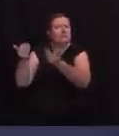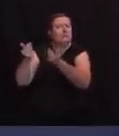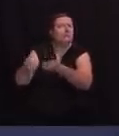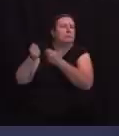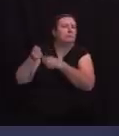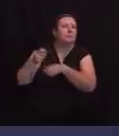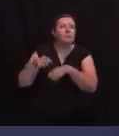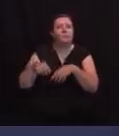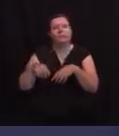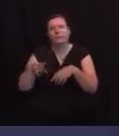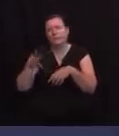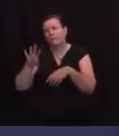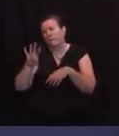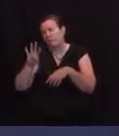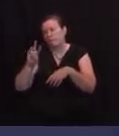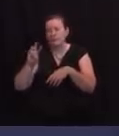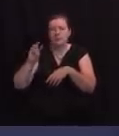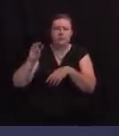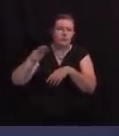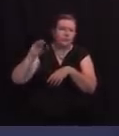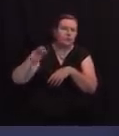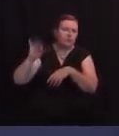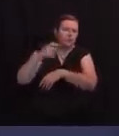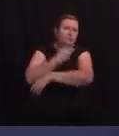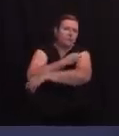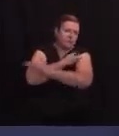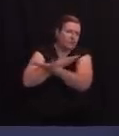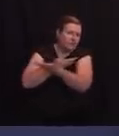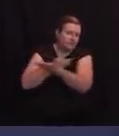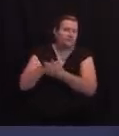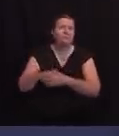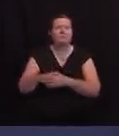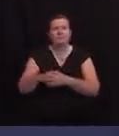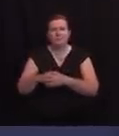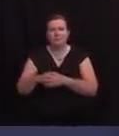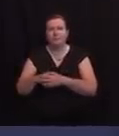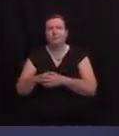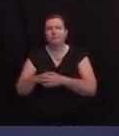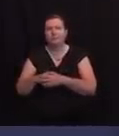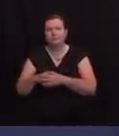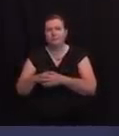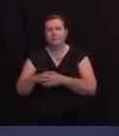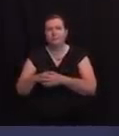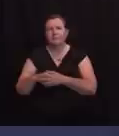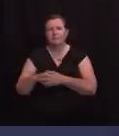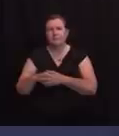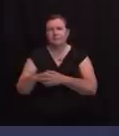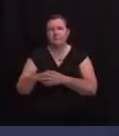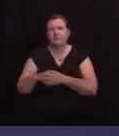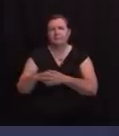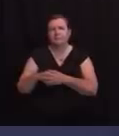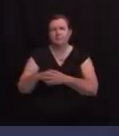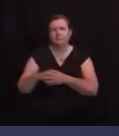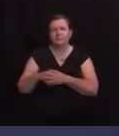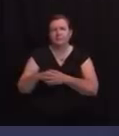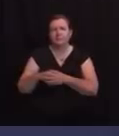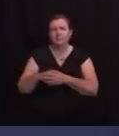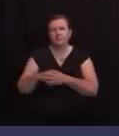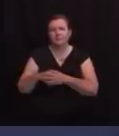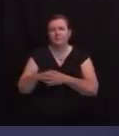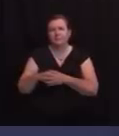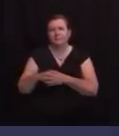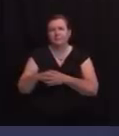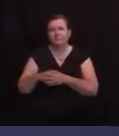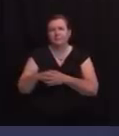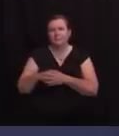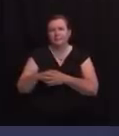60%. We are calling every facility where the uptake of vaccine in the